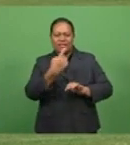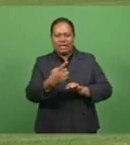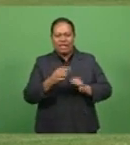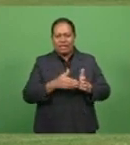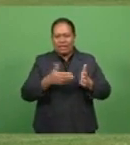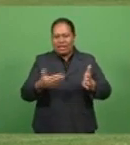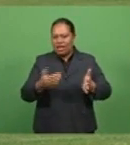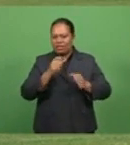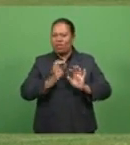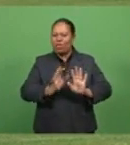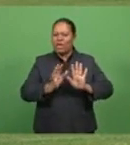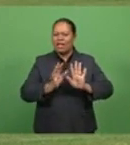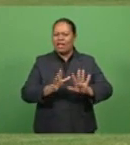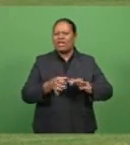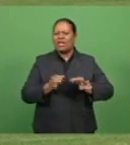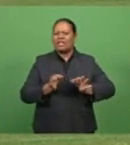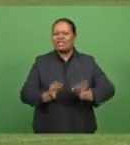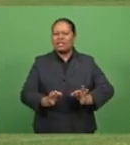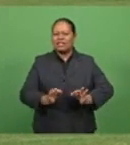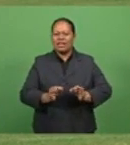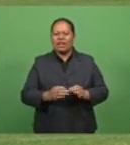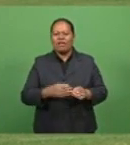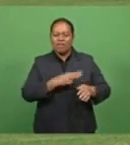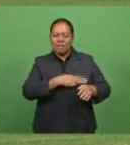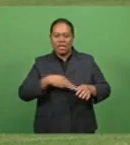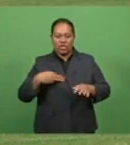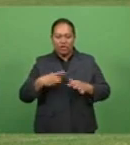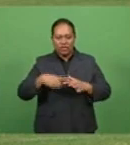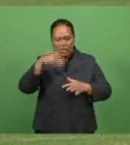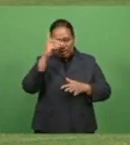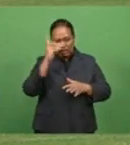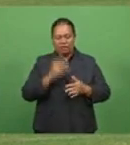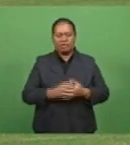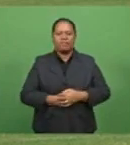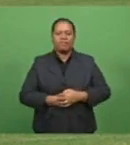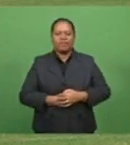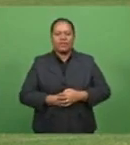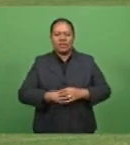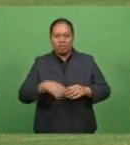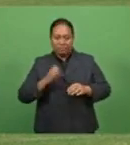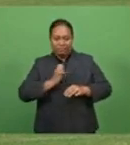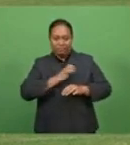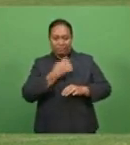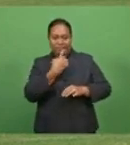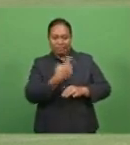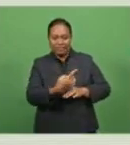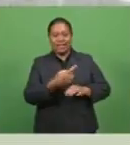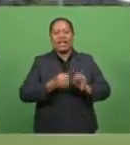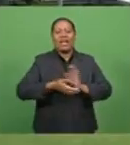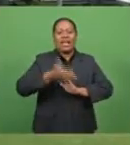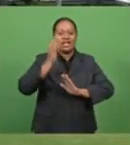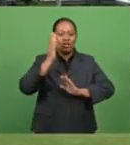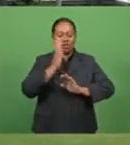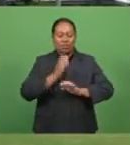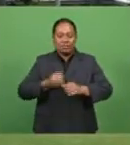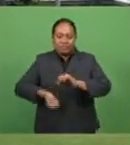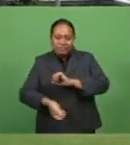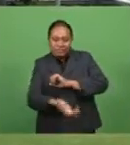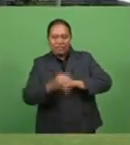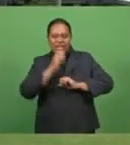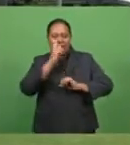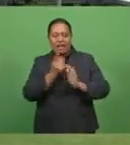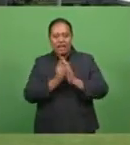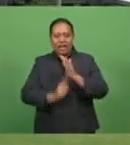they are awaiting for a decision by the Ministry of Education. Kondrote adds if the secondary schools cricket cannot be